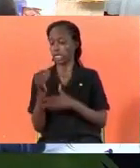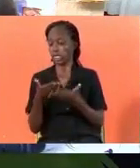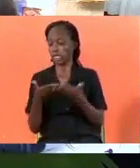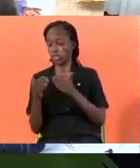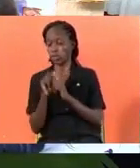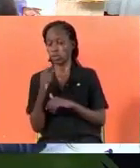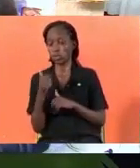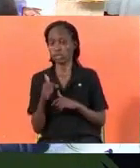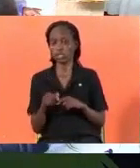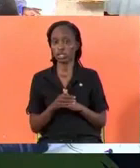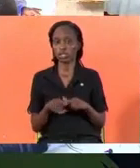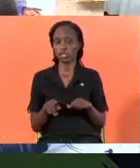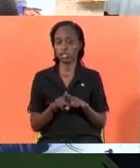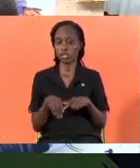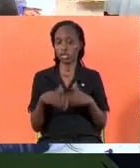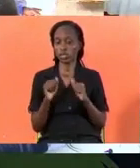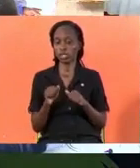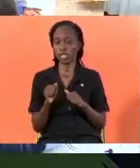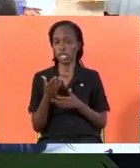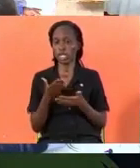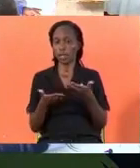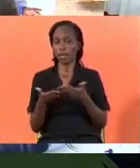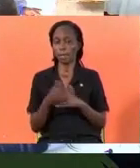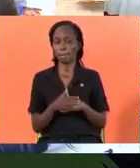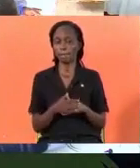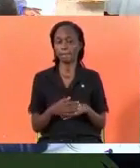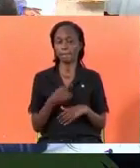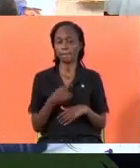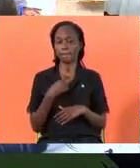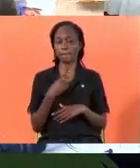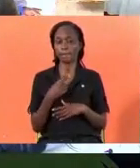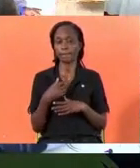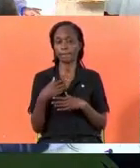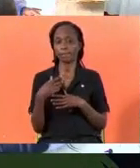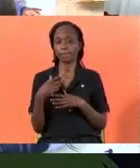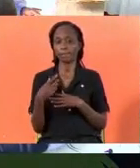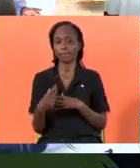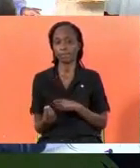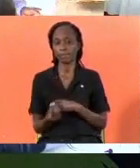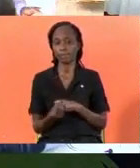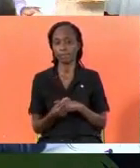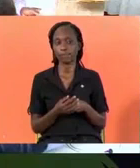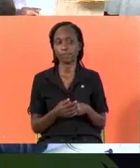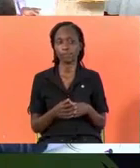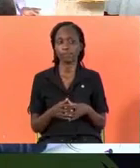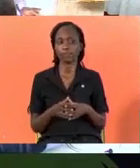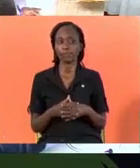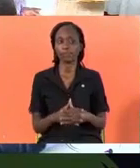and the way stories should be drafted, the way they should be written, and the way these stories should be